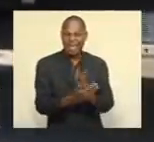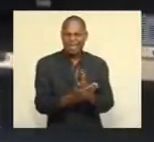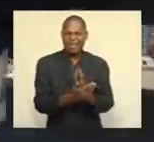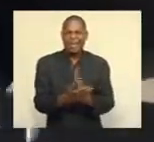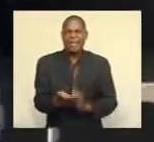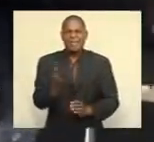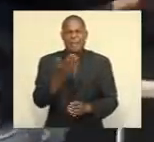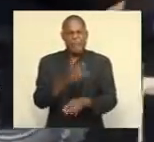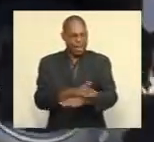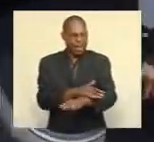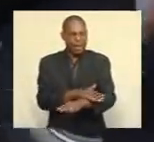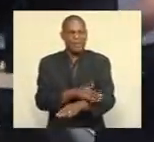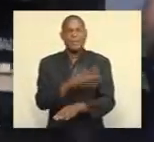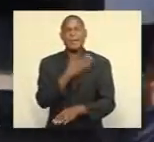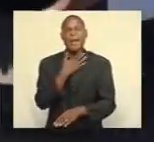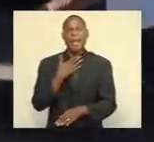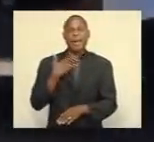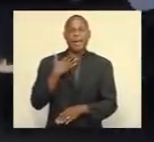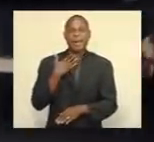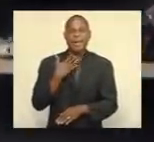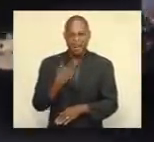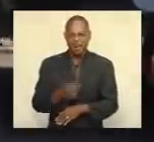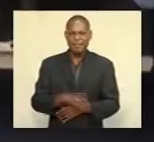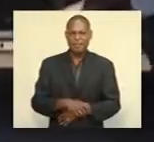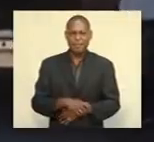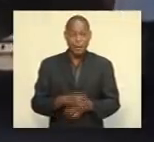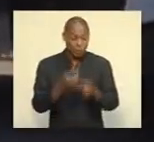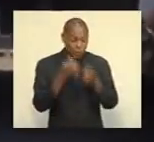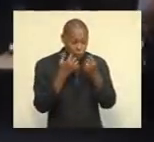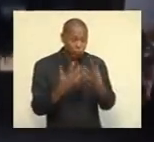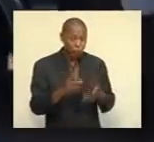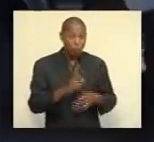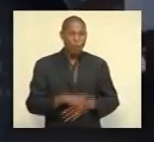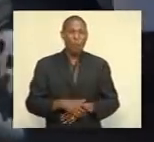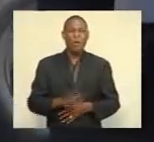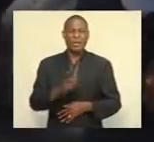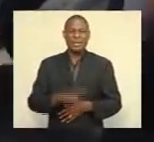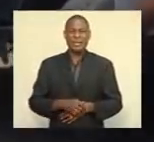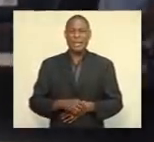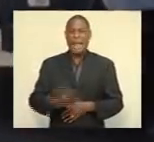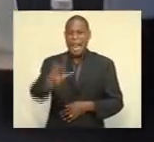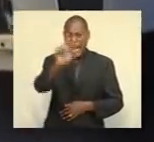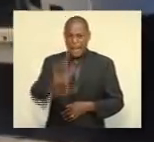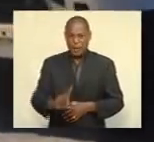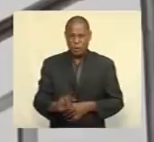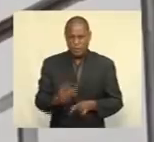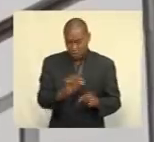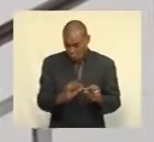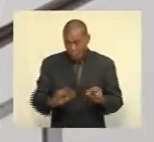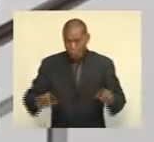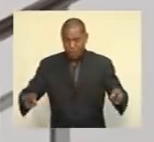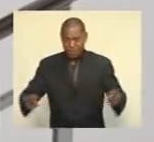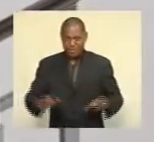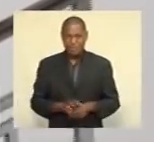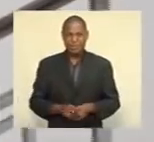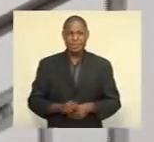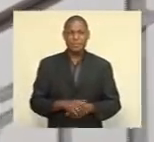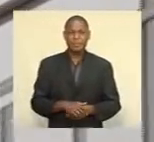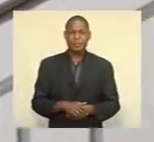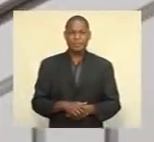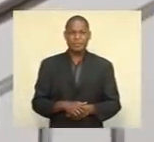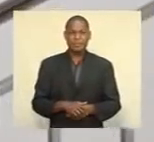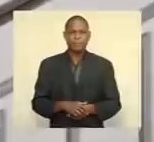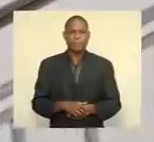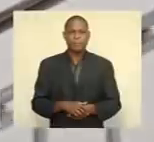around her neck. He said they also discovered the female end of an electric cord beside the body. Inspector Loli said